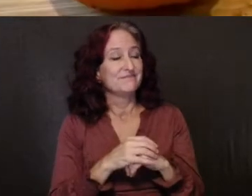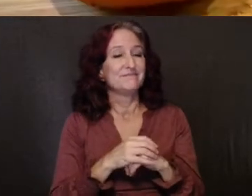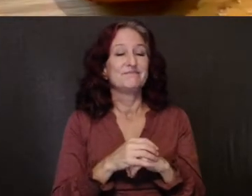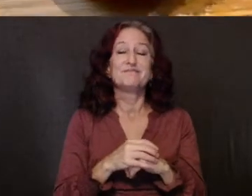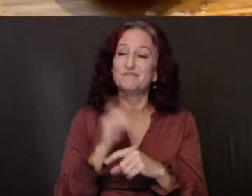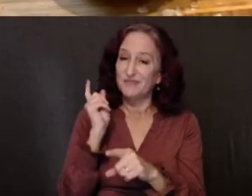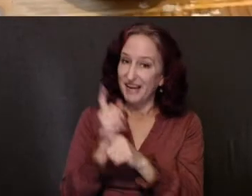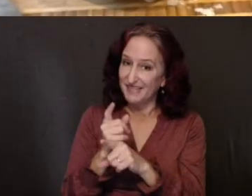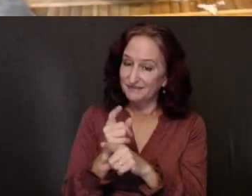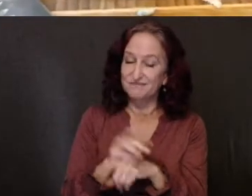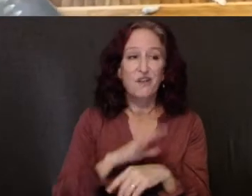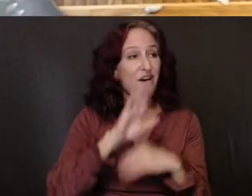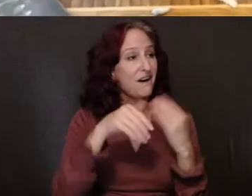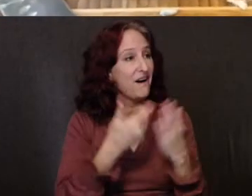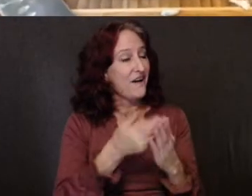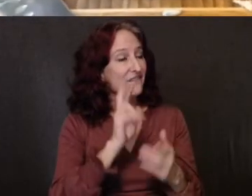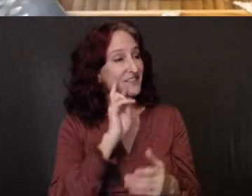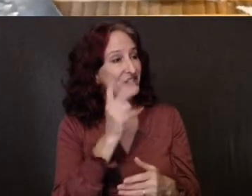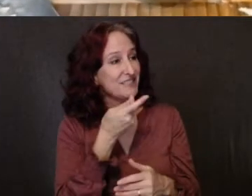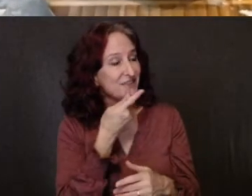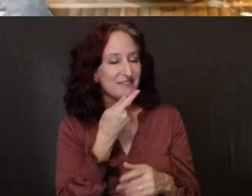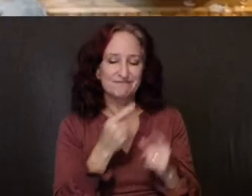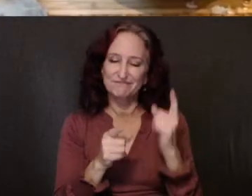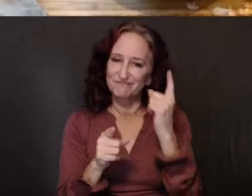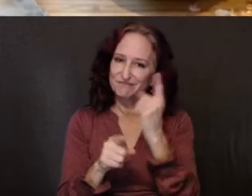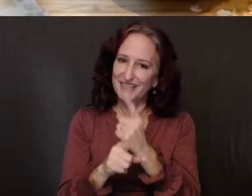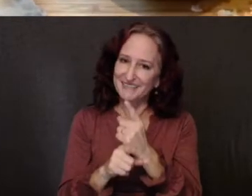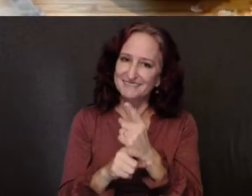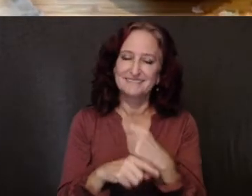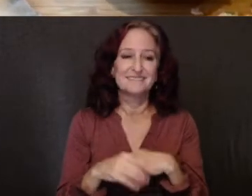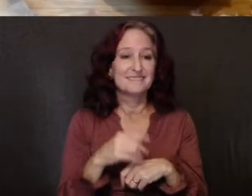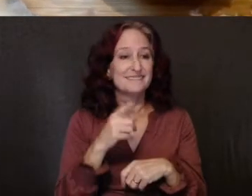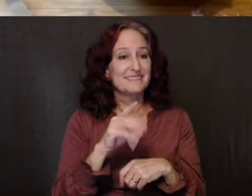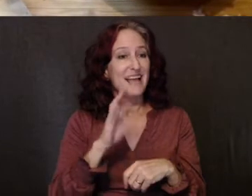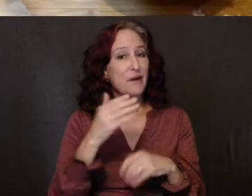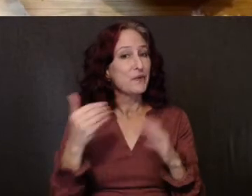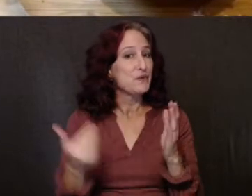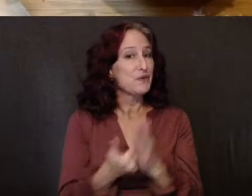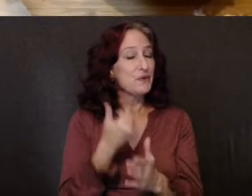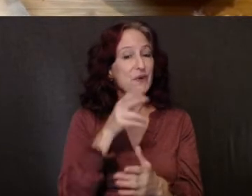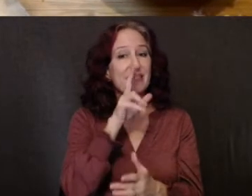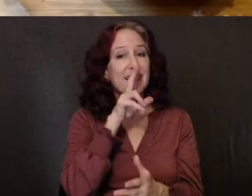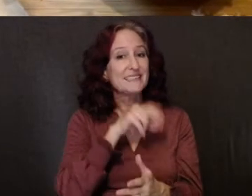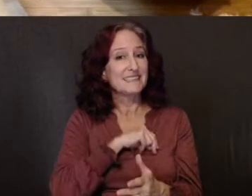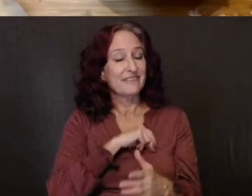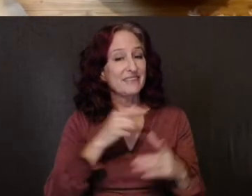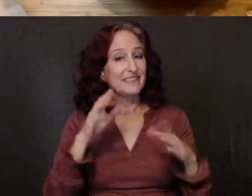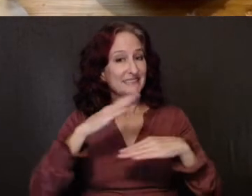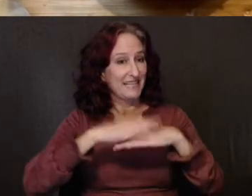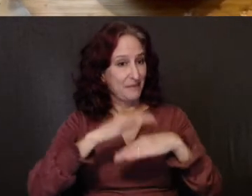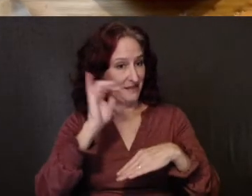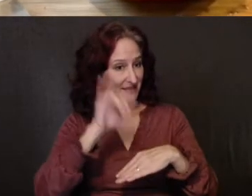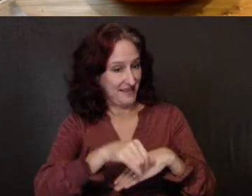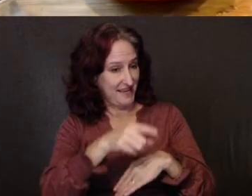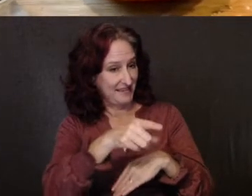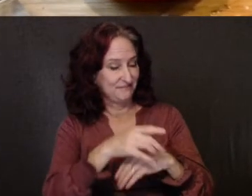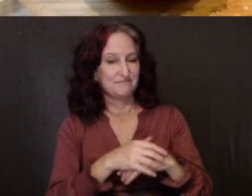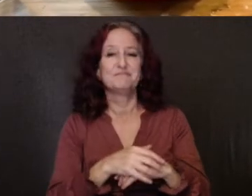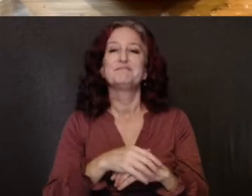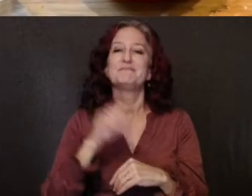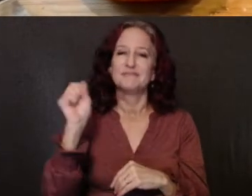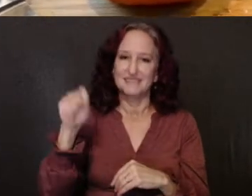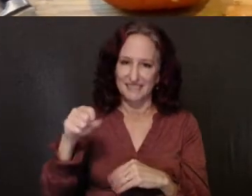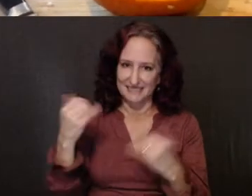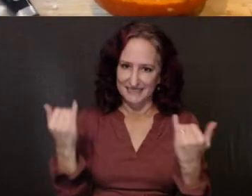chowder bowl with bread. Yeah, no, it's exactly like that. It's like That's all vegetarian. Yep.